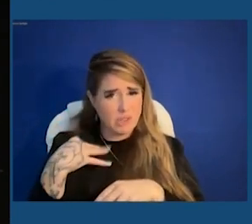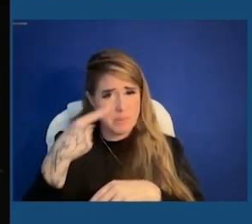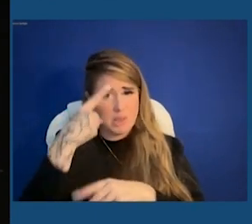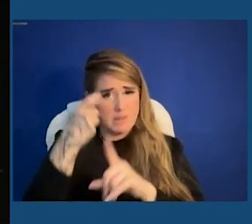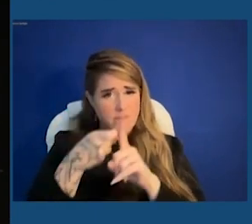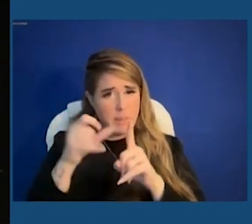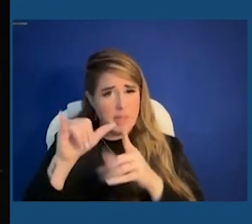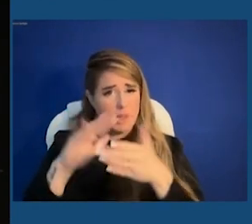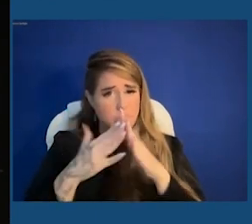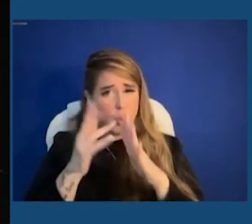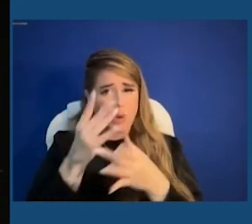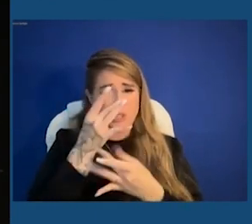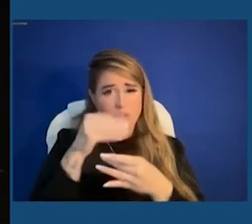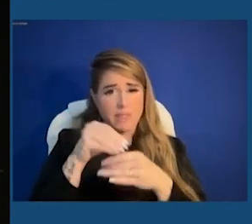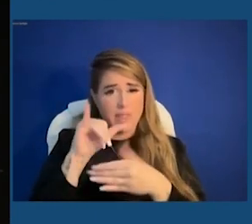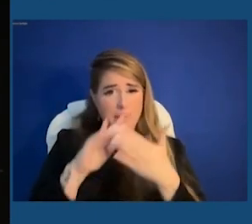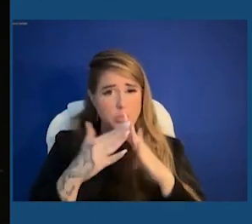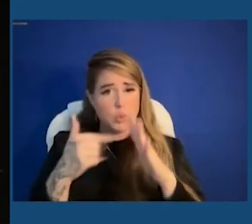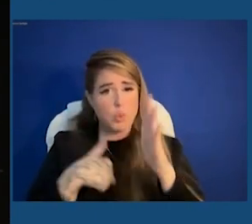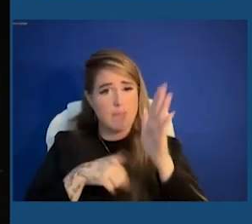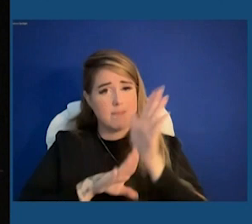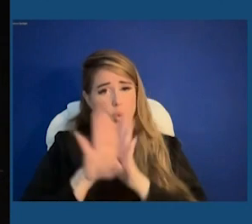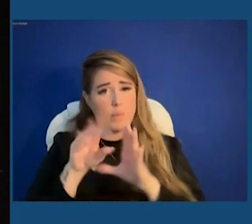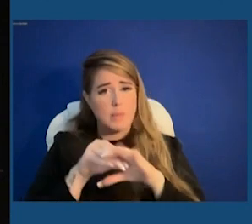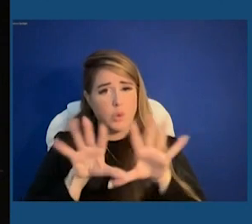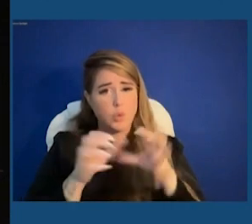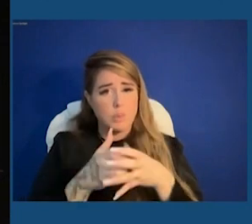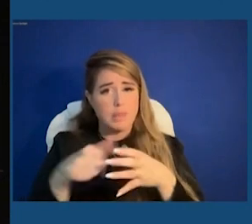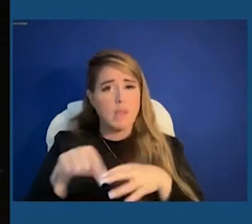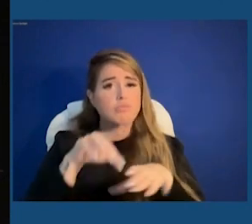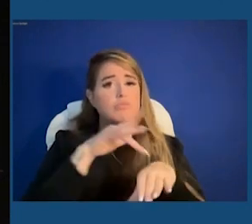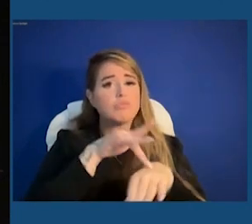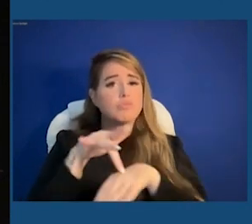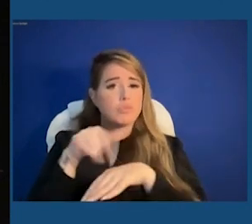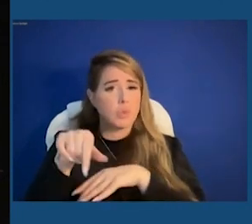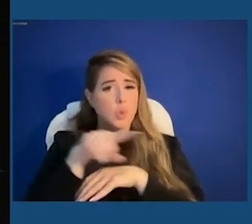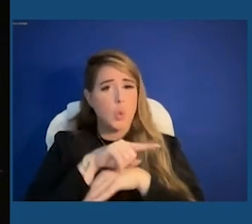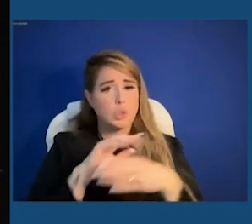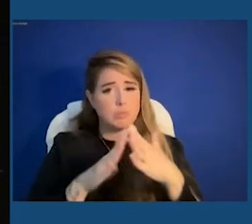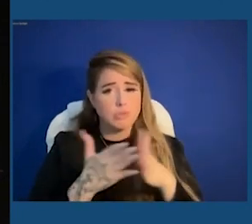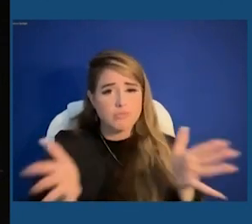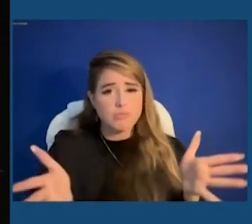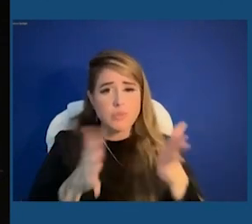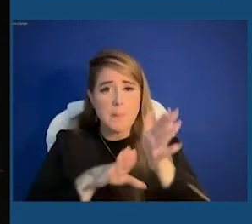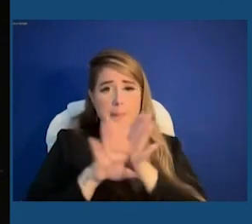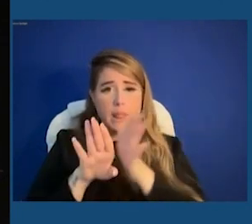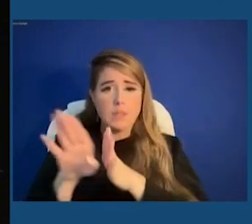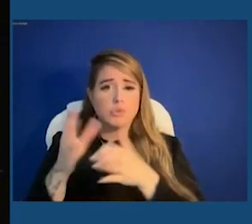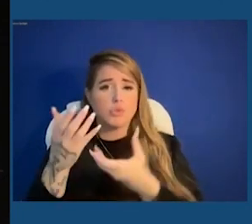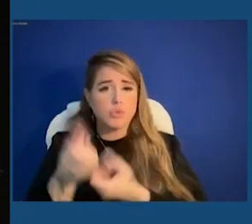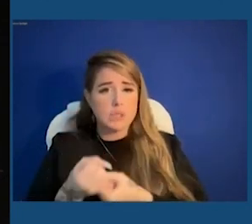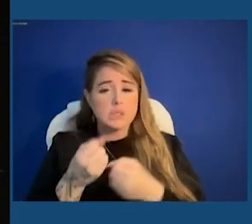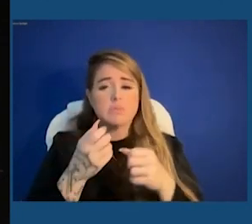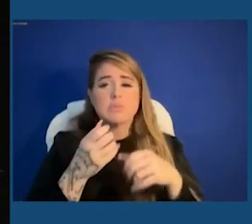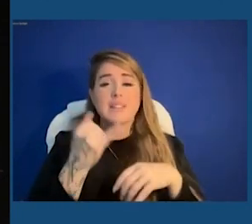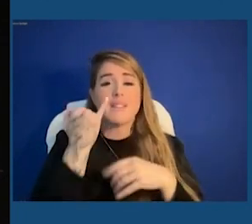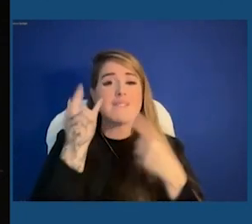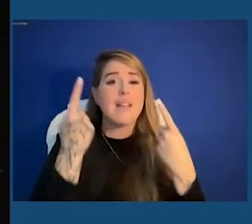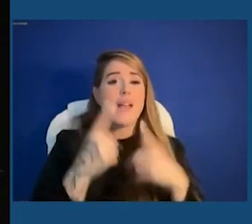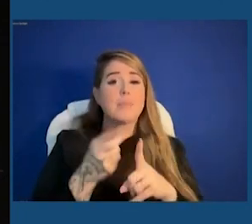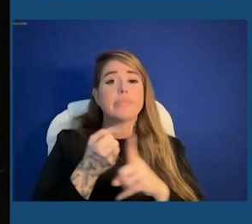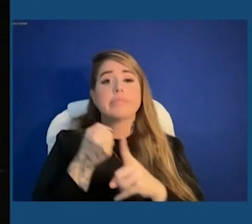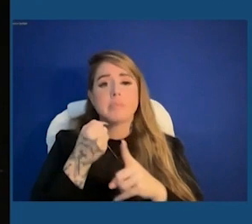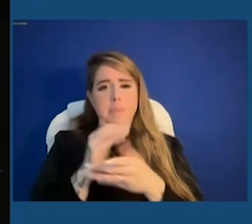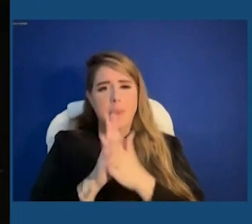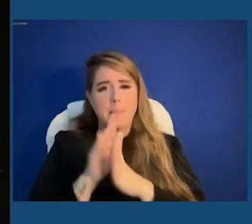those communities. And we form them into groups and they go into those communities to build those relationships, build trust. And then also, if there's an incident, also be a liaison for